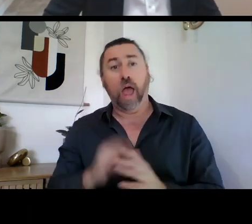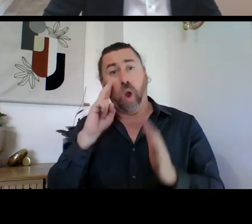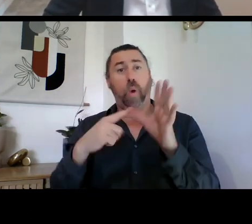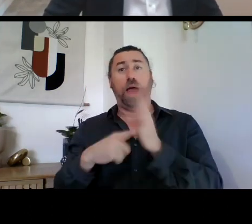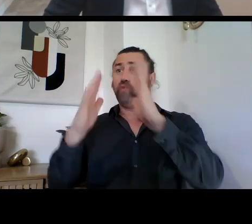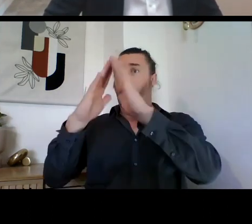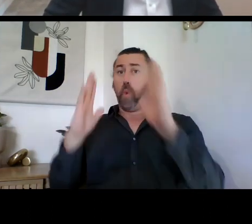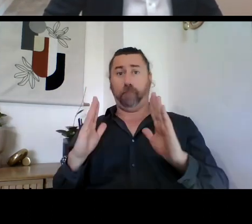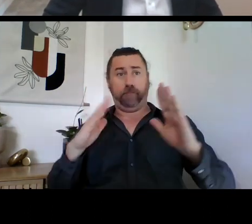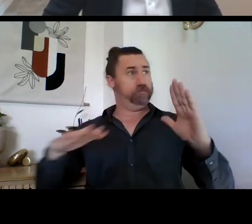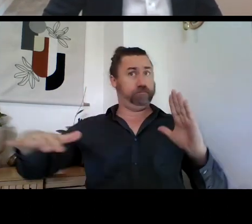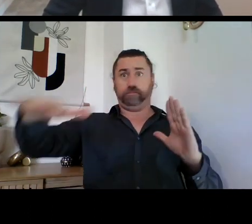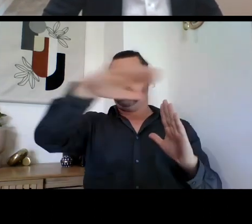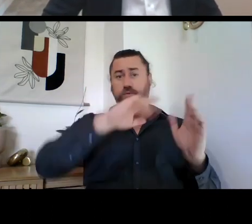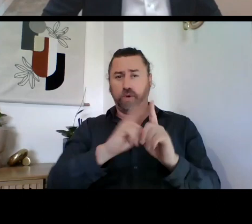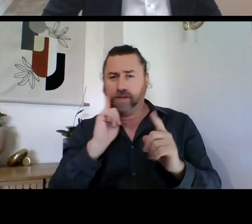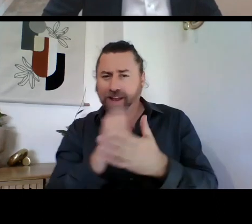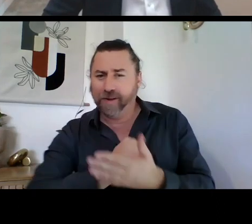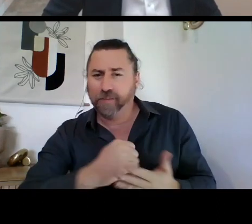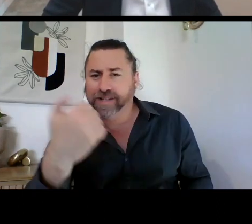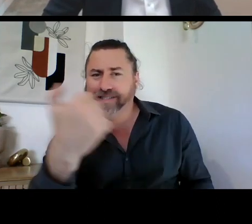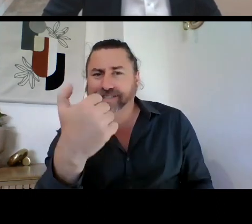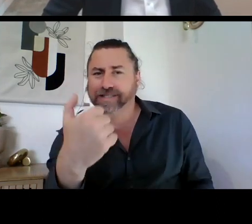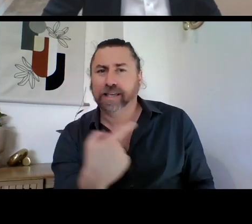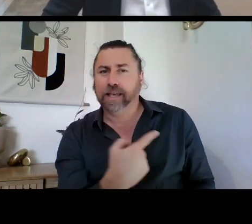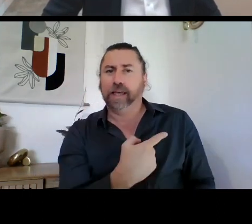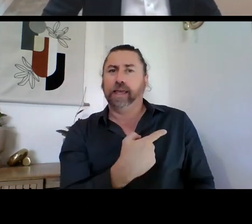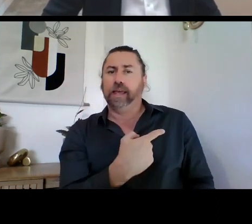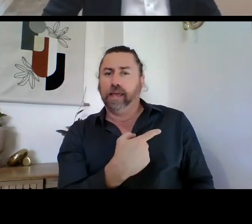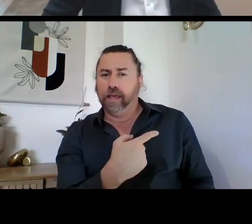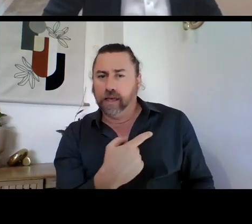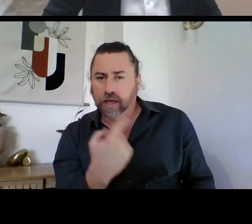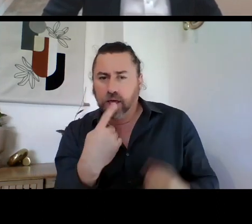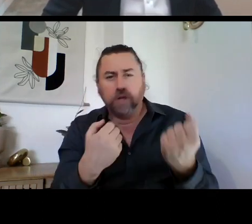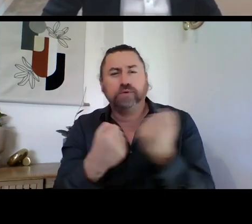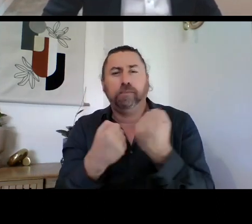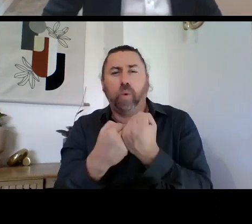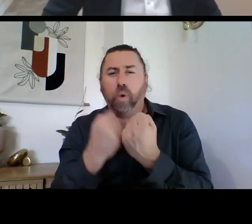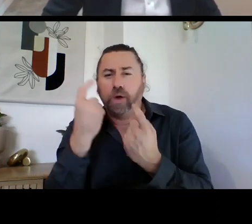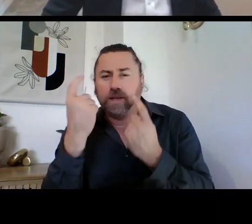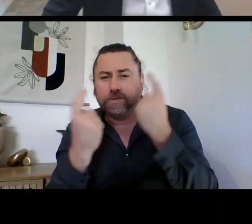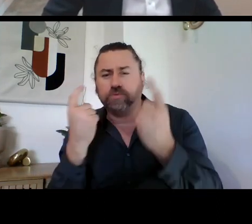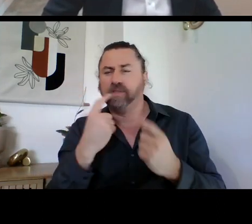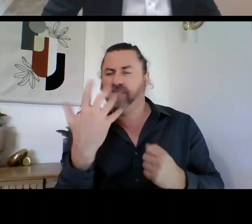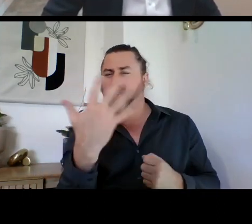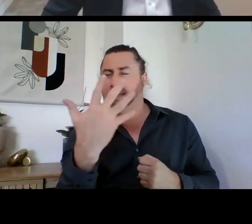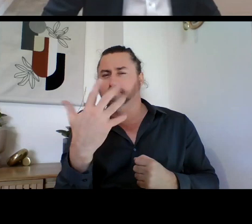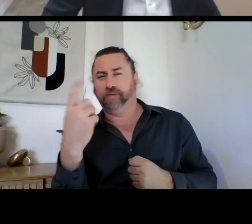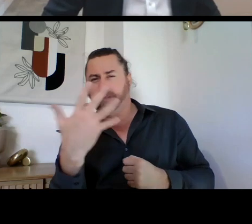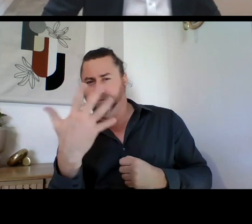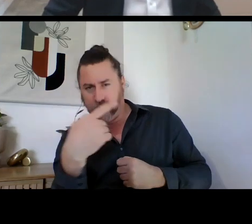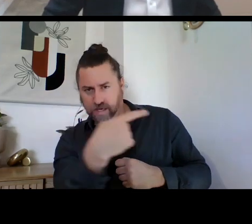considered. Number 16 on this slide, support considerations, offers people the opportunity to